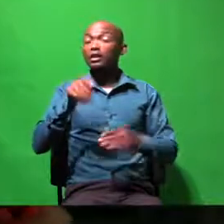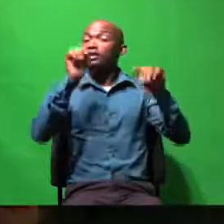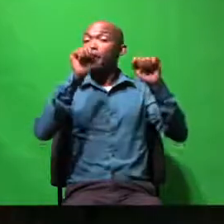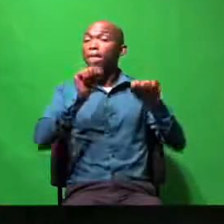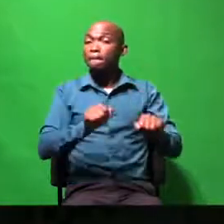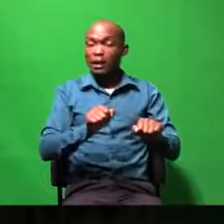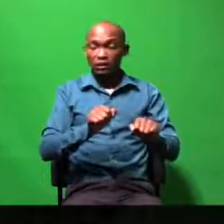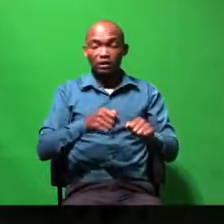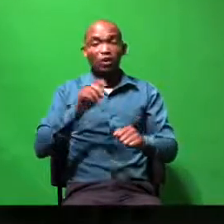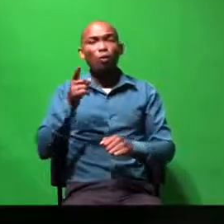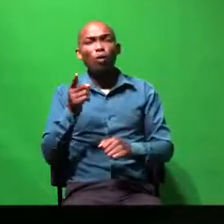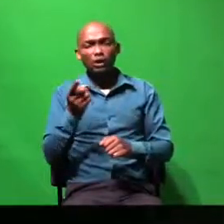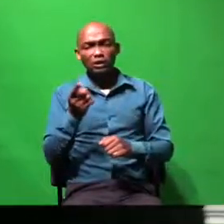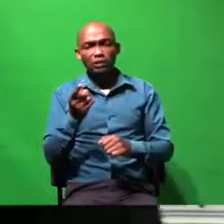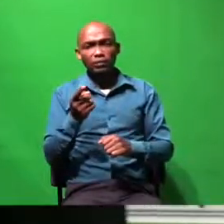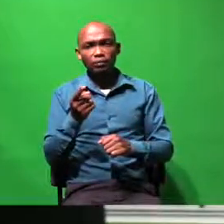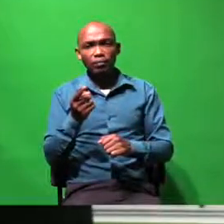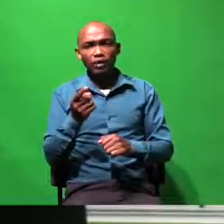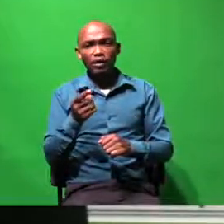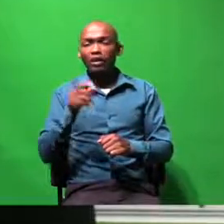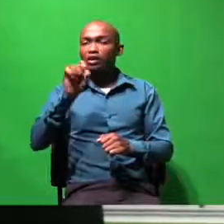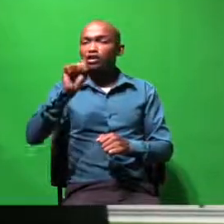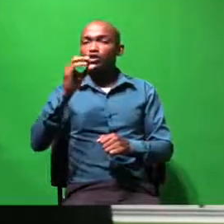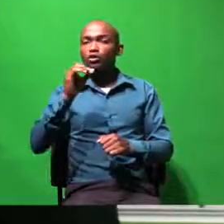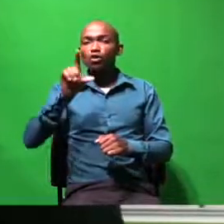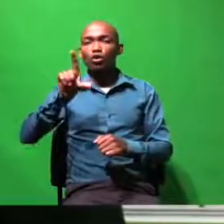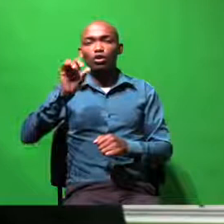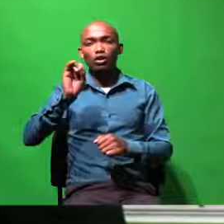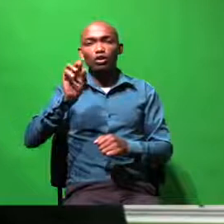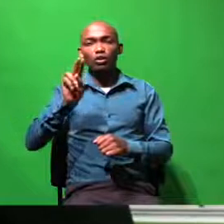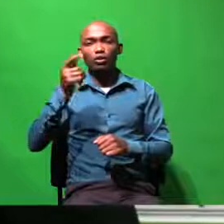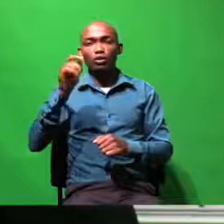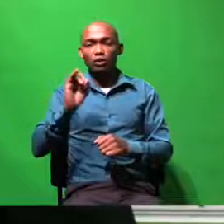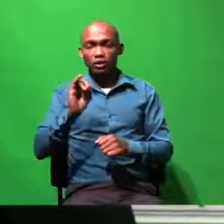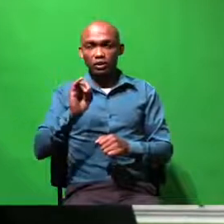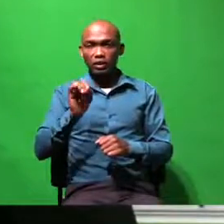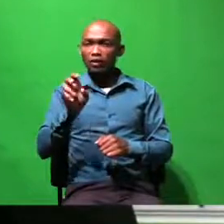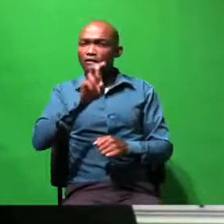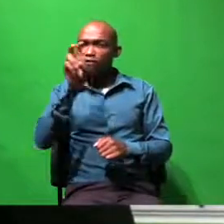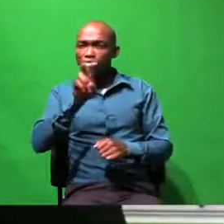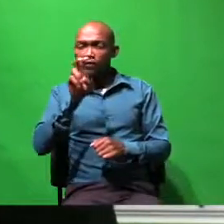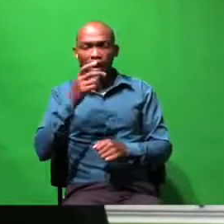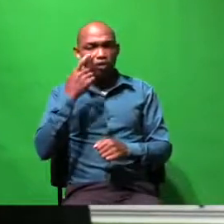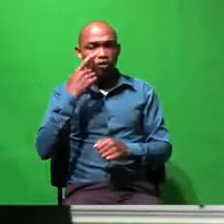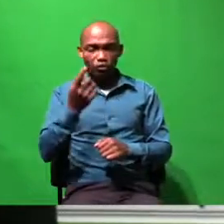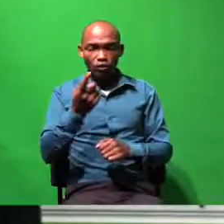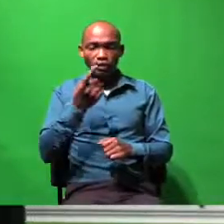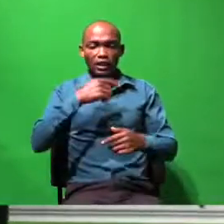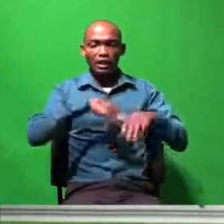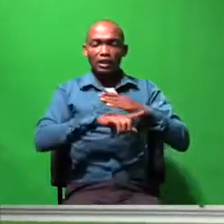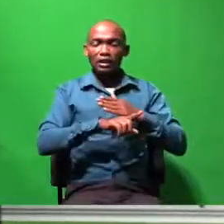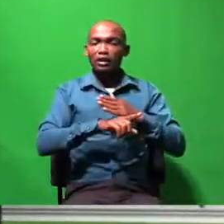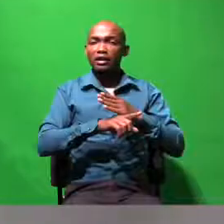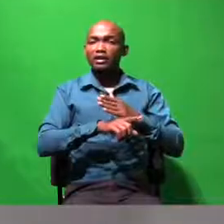must what? The solutes found in interstitial space will